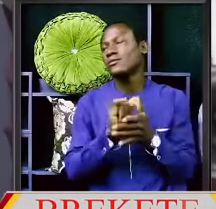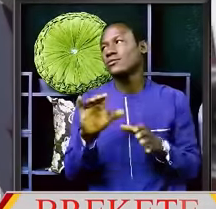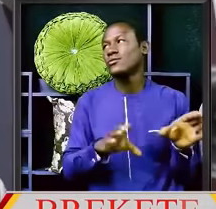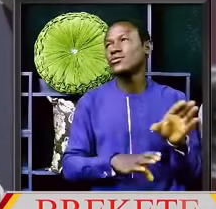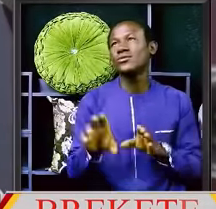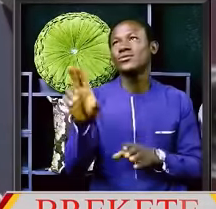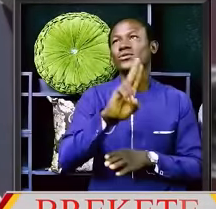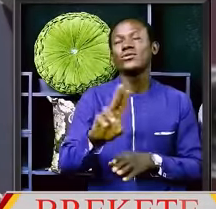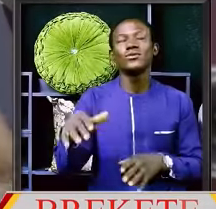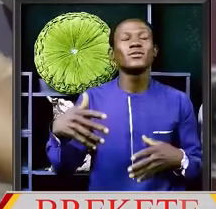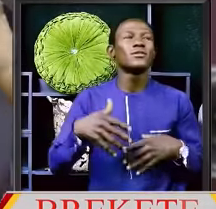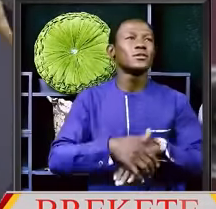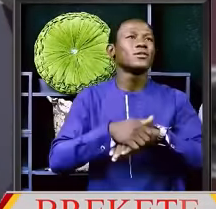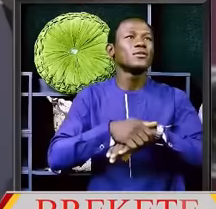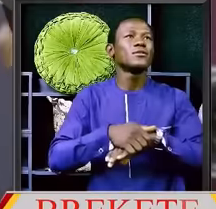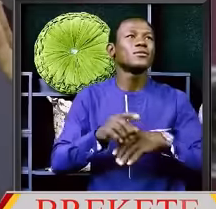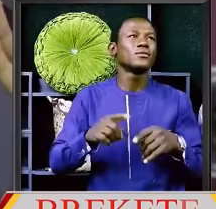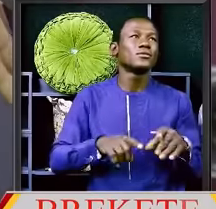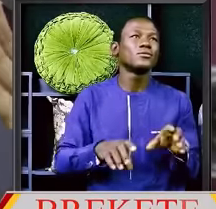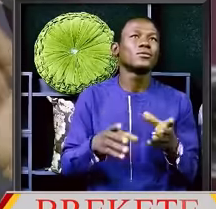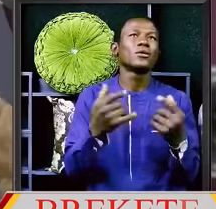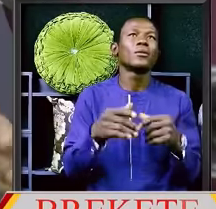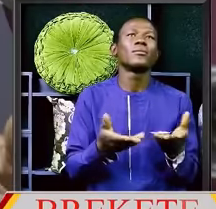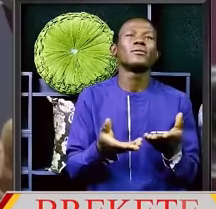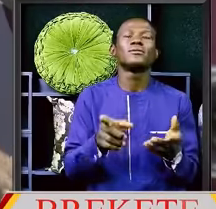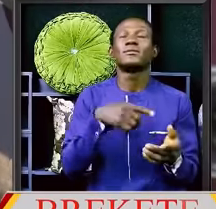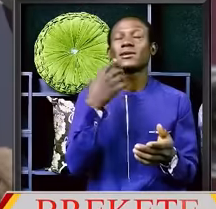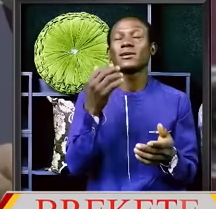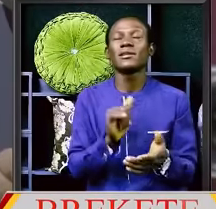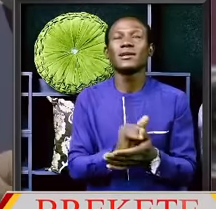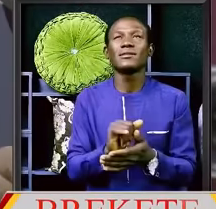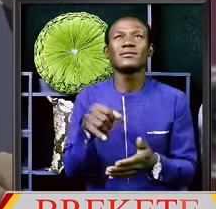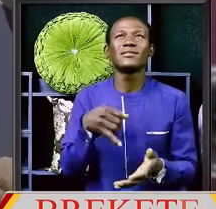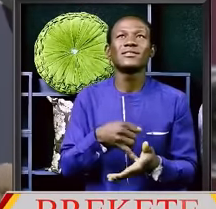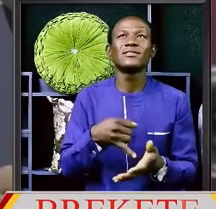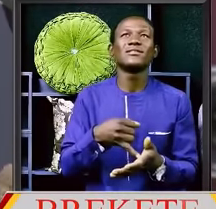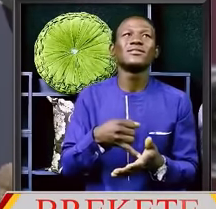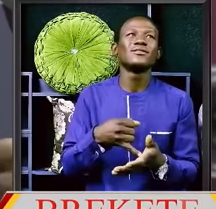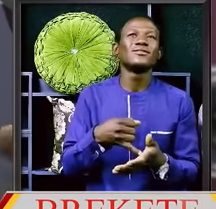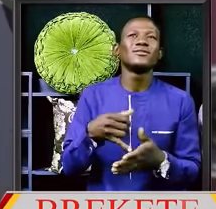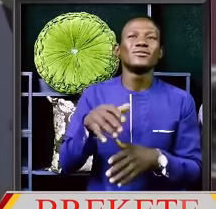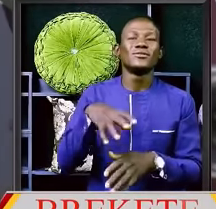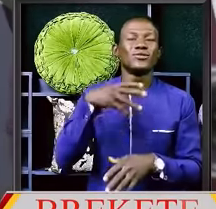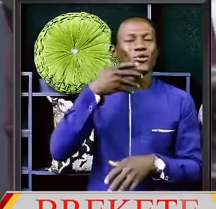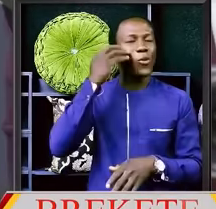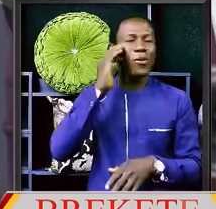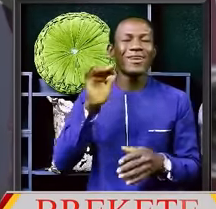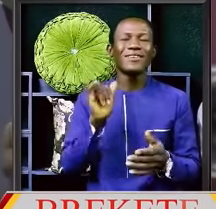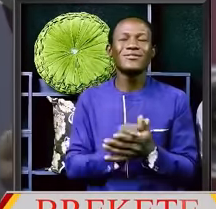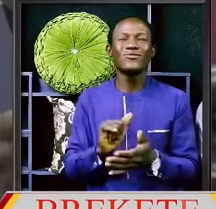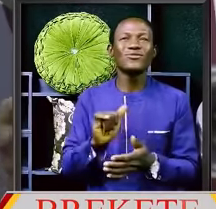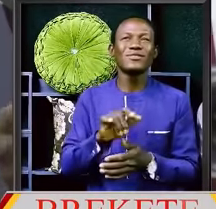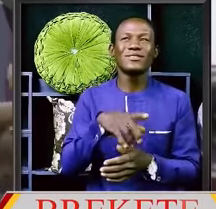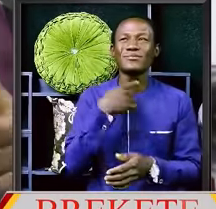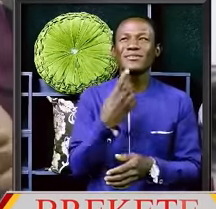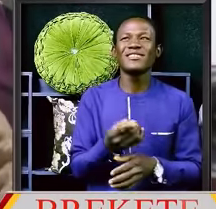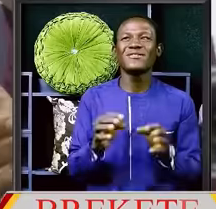Do you come here? You say now Yoruba, you go speak. Yes. If I hear English word for your mouth, problem go there.